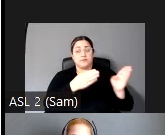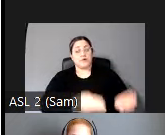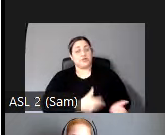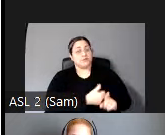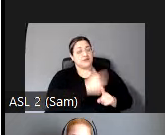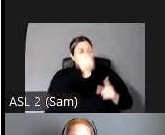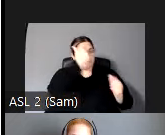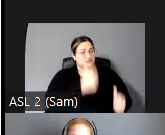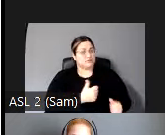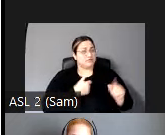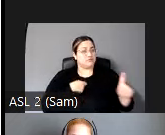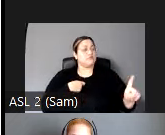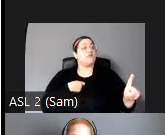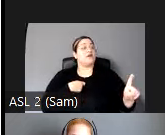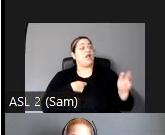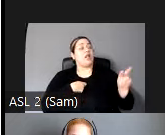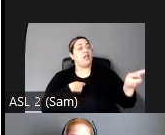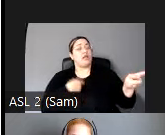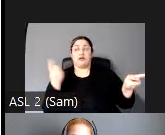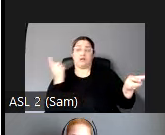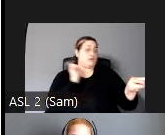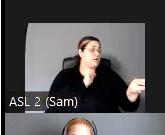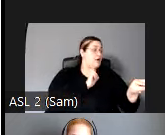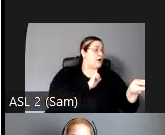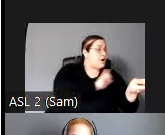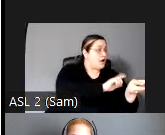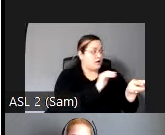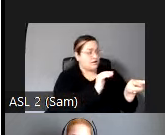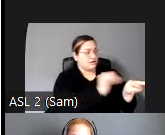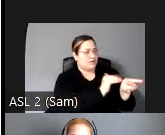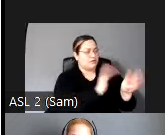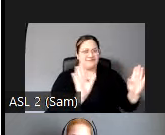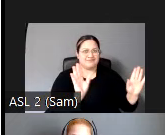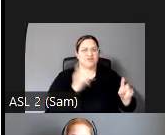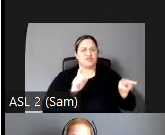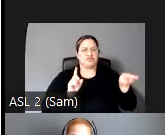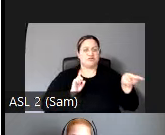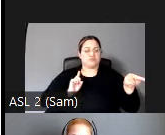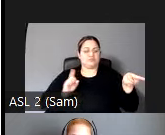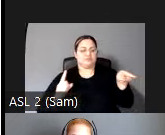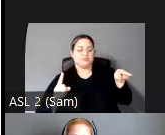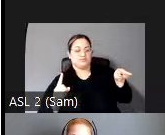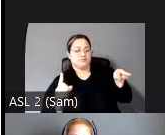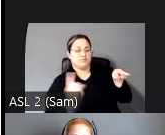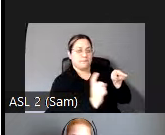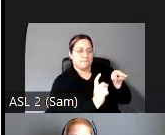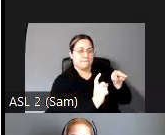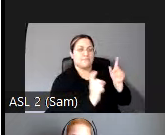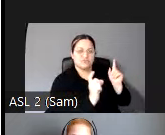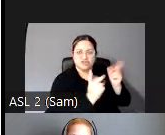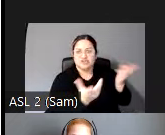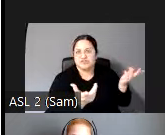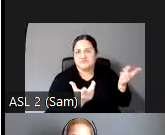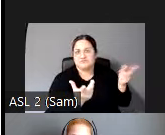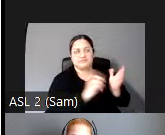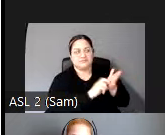a 45-degree angle. Don't stare. Make sure that you're reaching out in a gentle way.